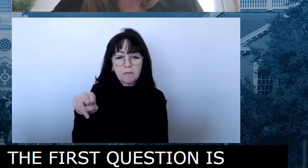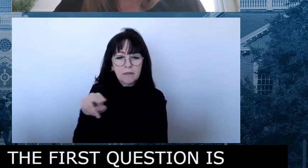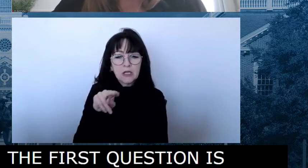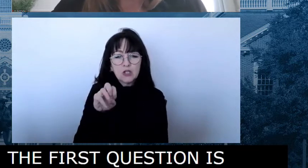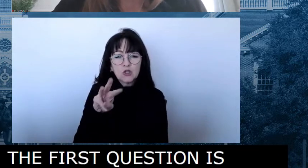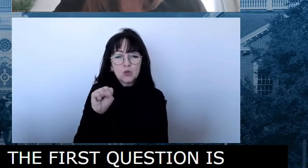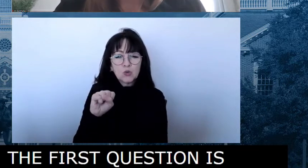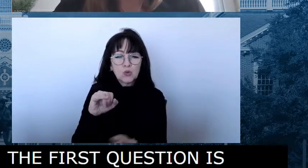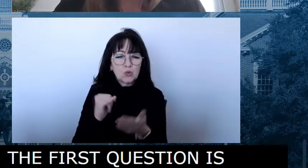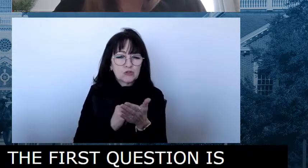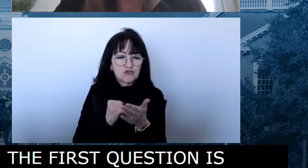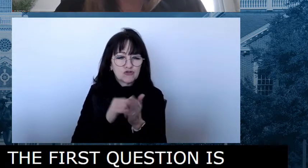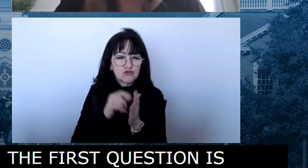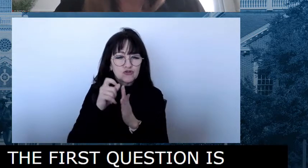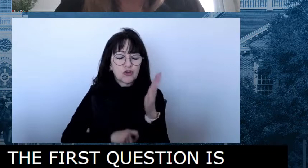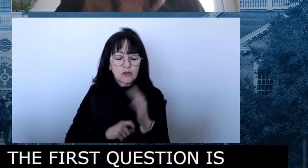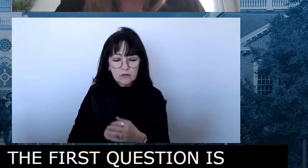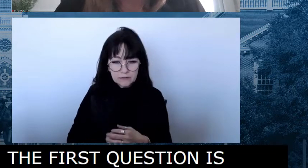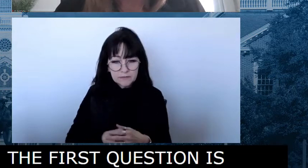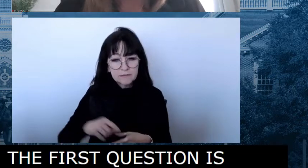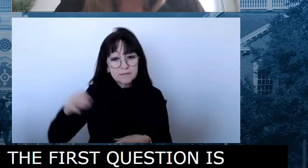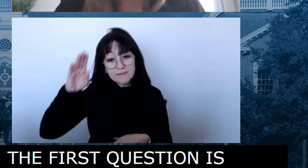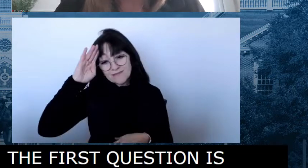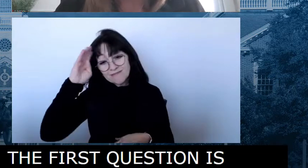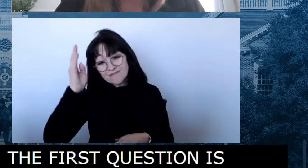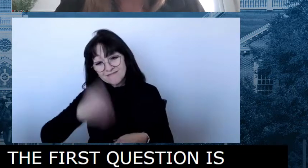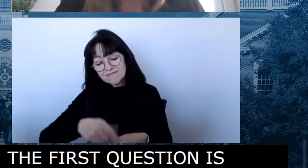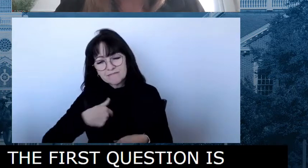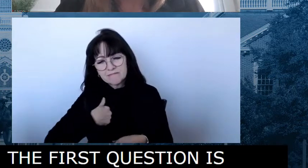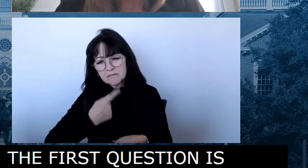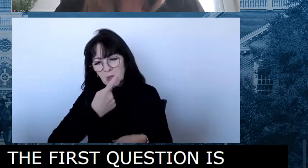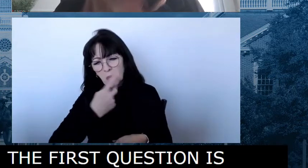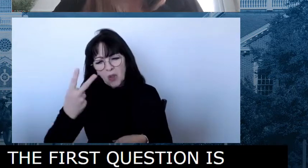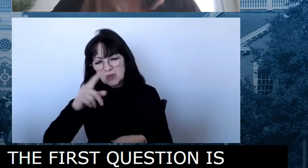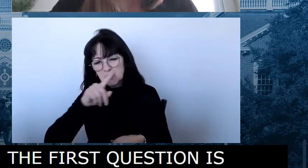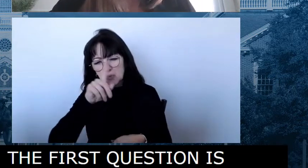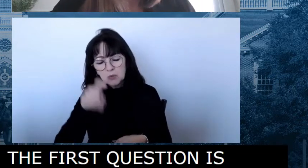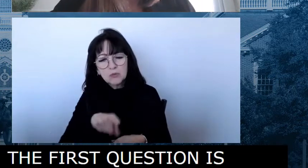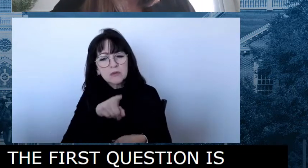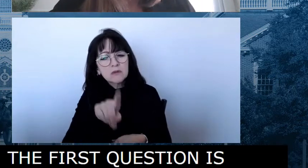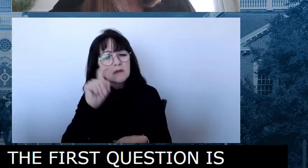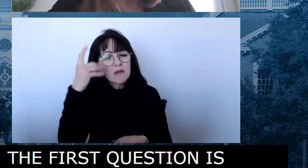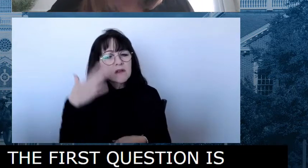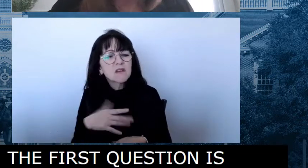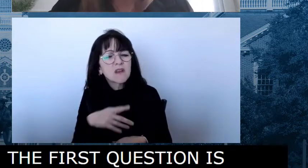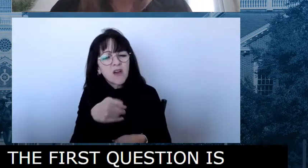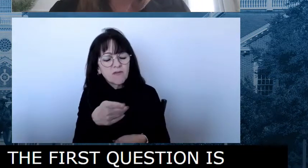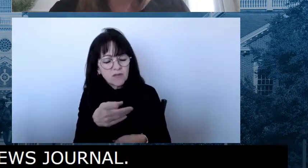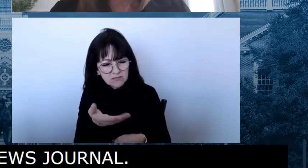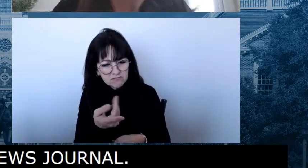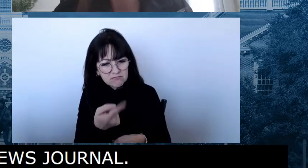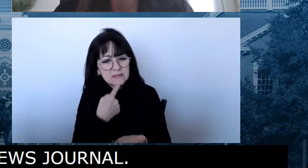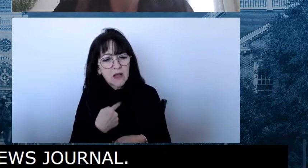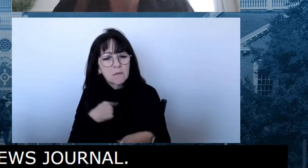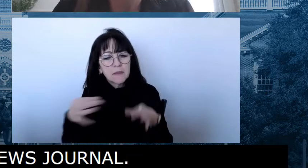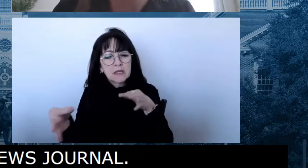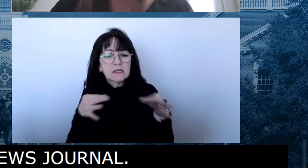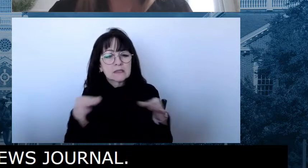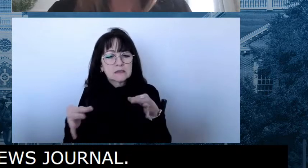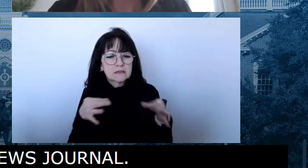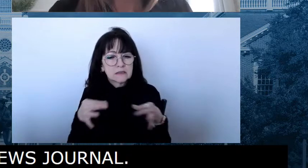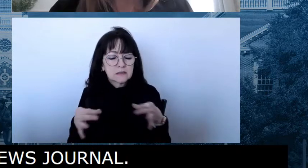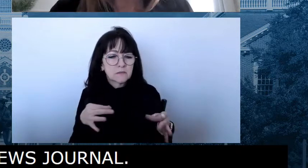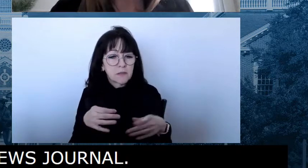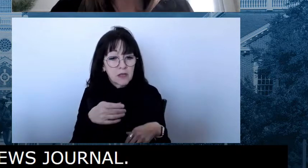Hi there. I have a couple questions. Just to start off, Governor, can you explain why the state is diverging from CDC and